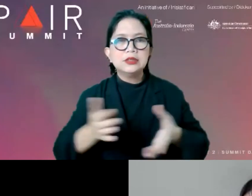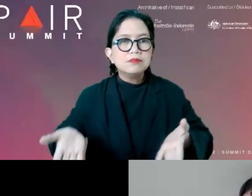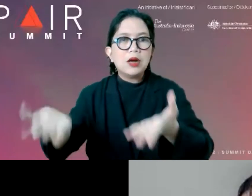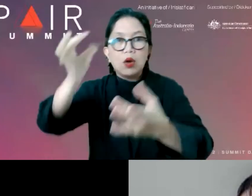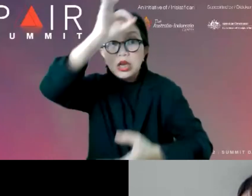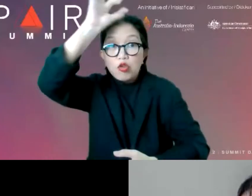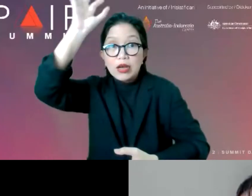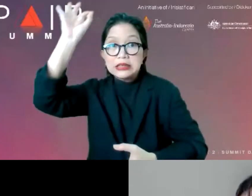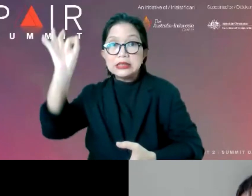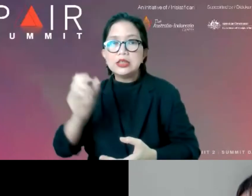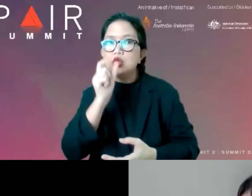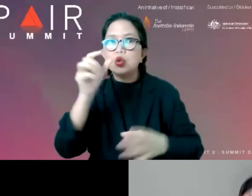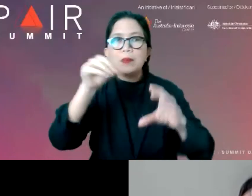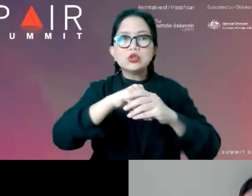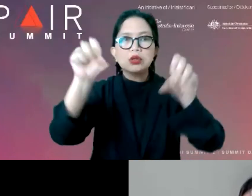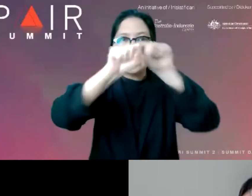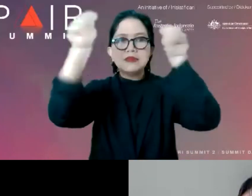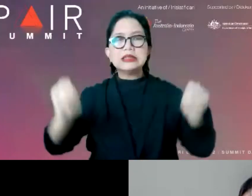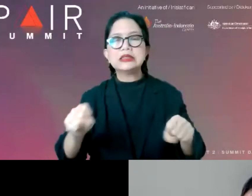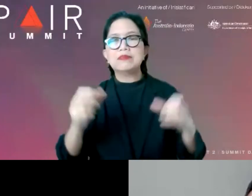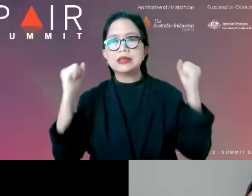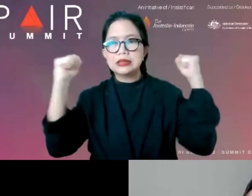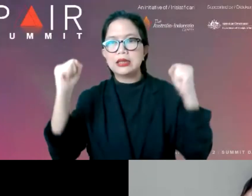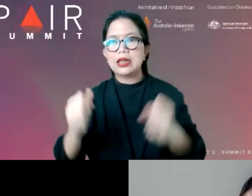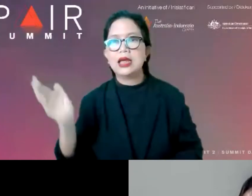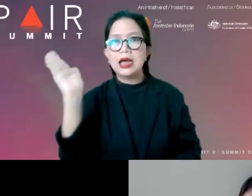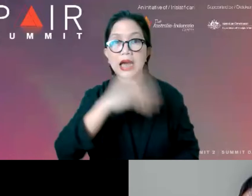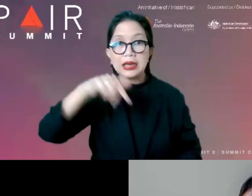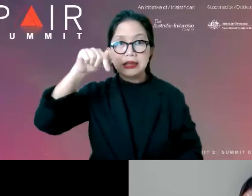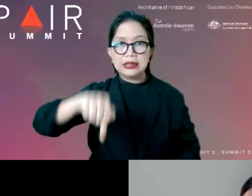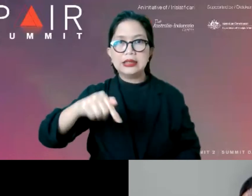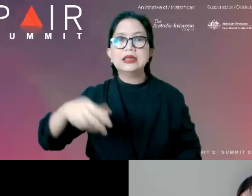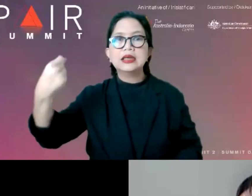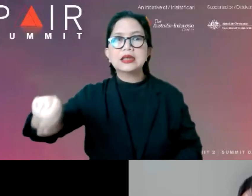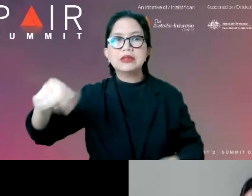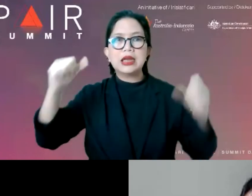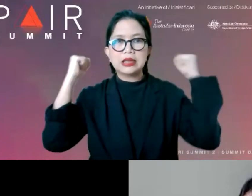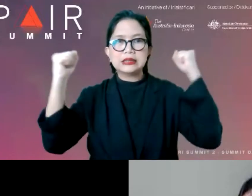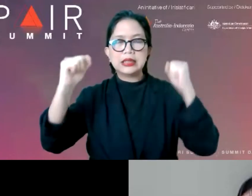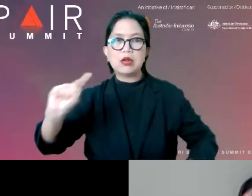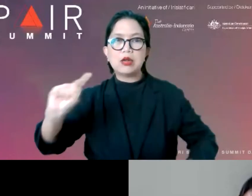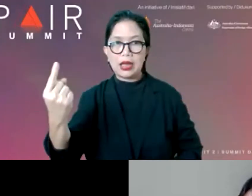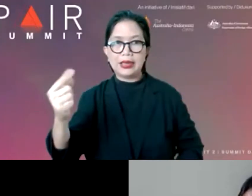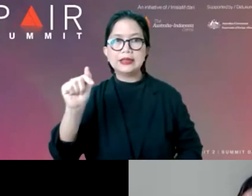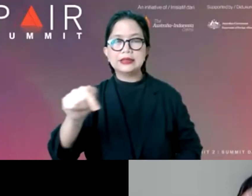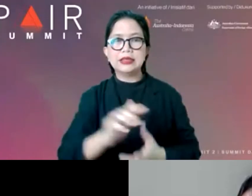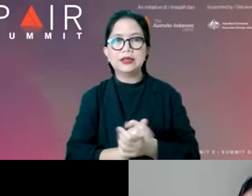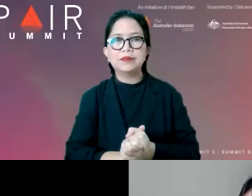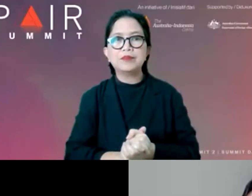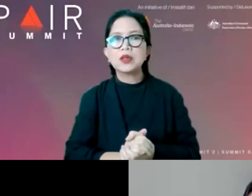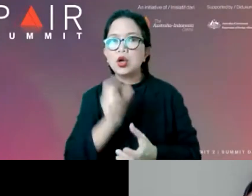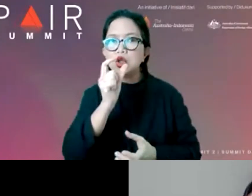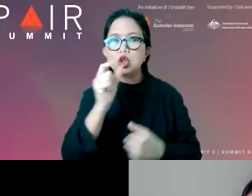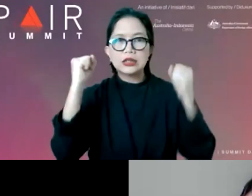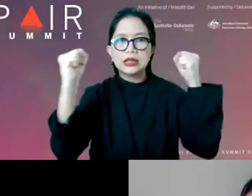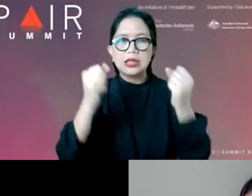by today, the Ministry of Health started the regulatory sandbox for health tech to support a special program.